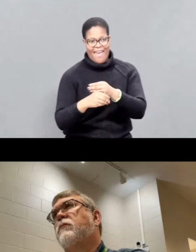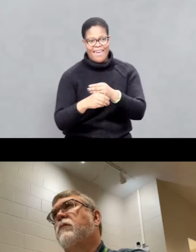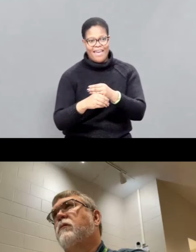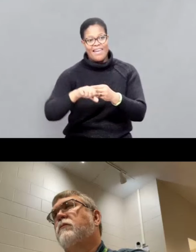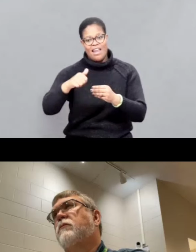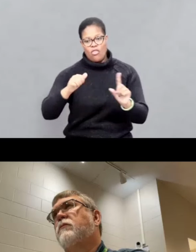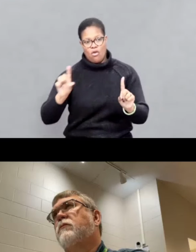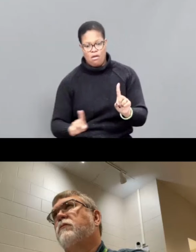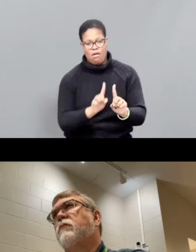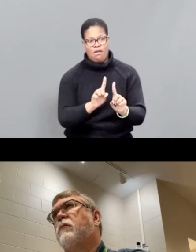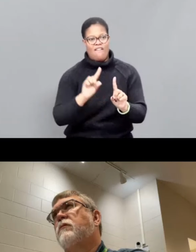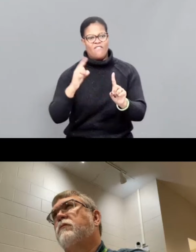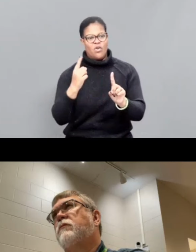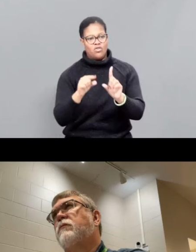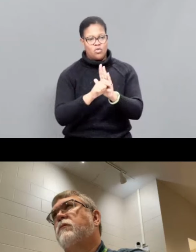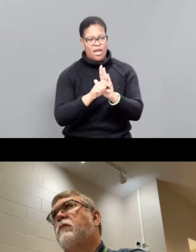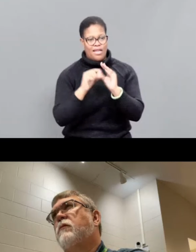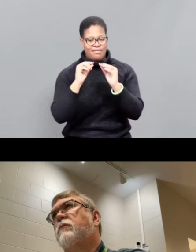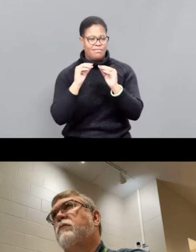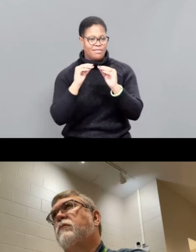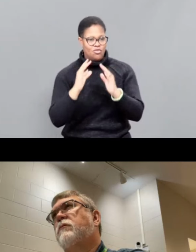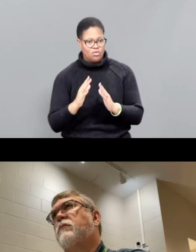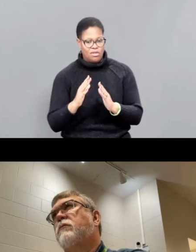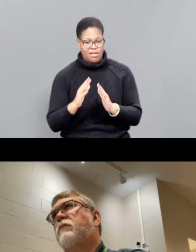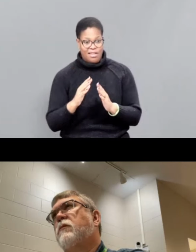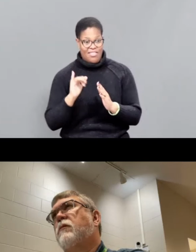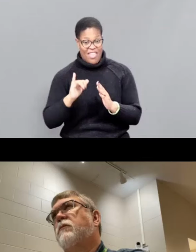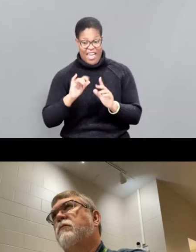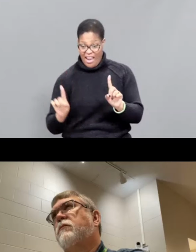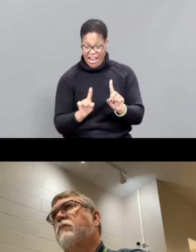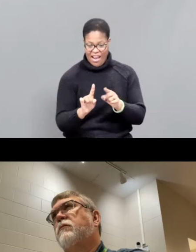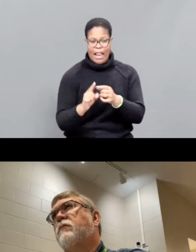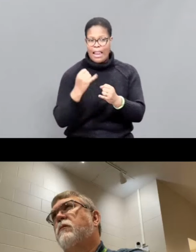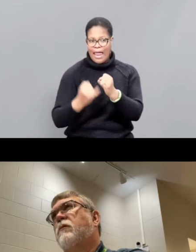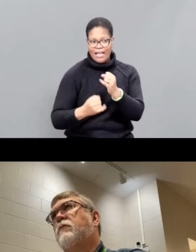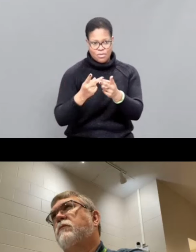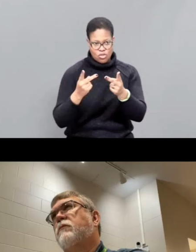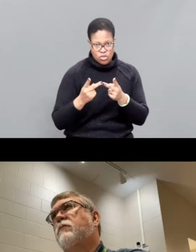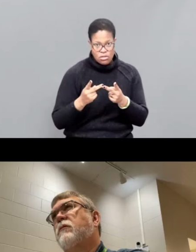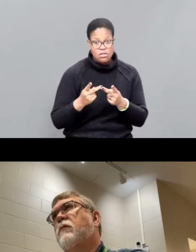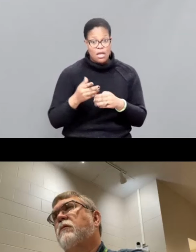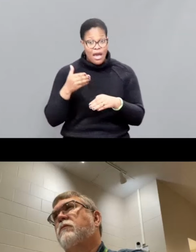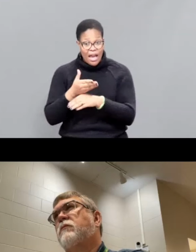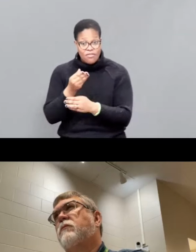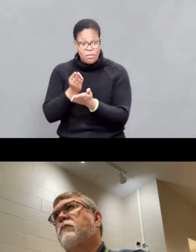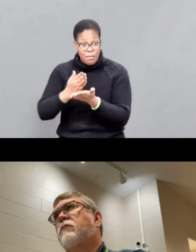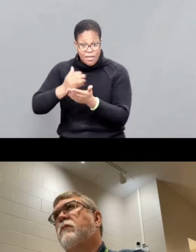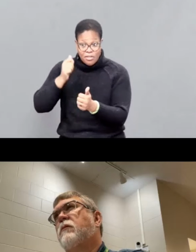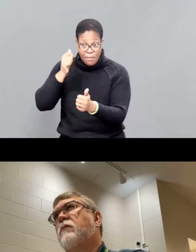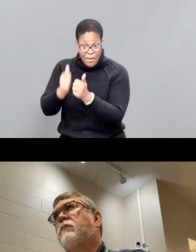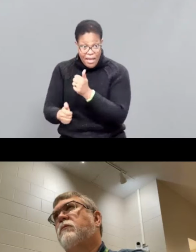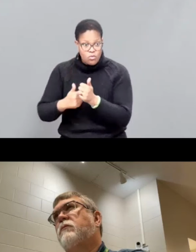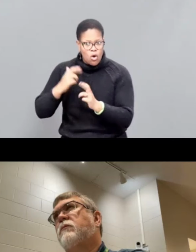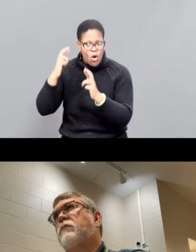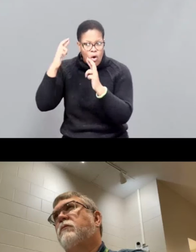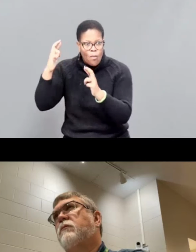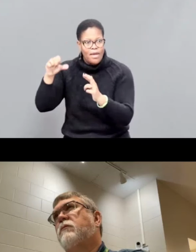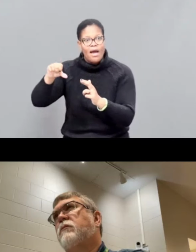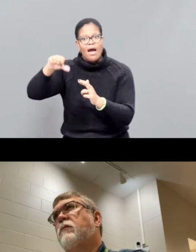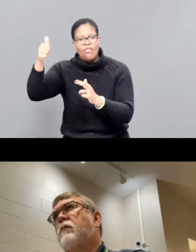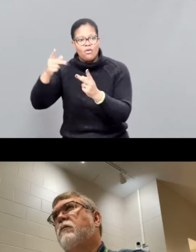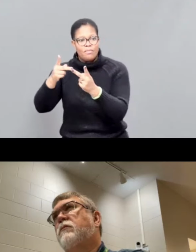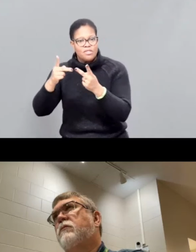teacher. Well, that's our last teacher position right now. So once the budget is passed, we're hoping that we'll get those other